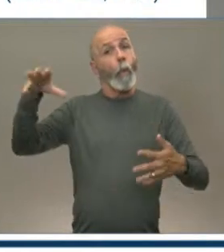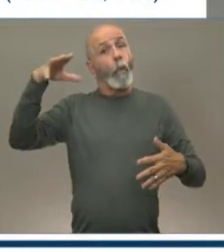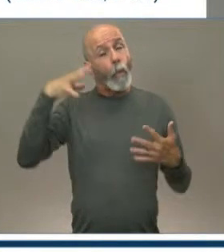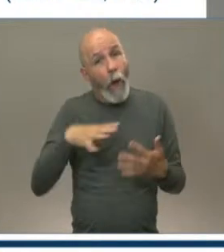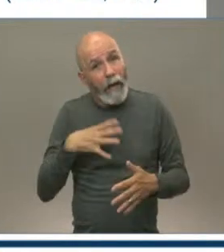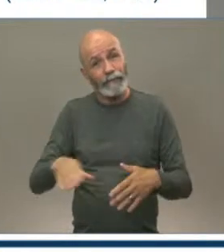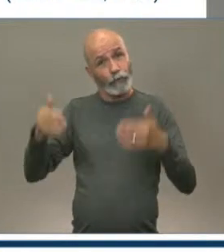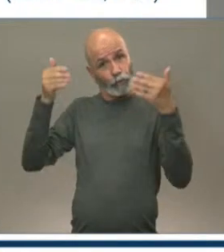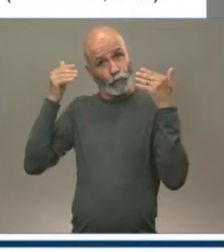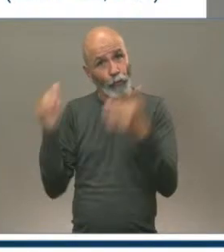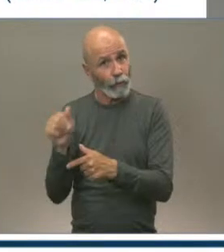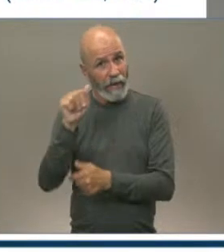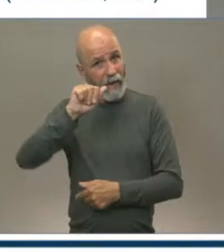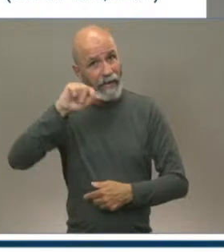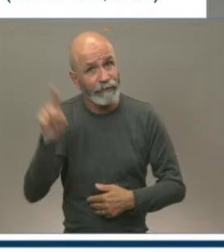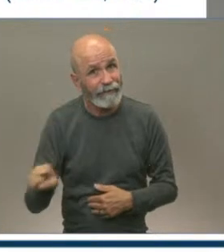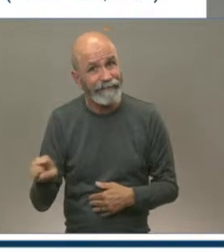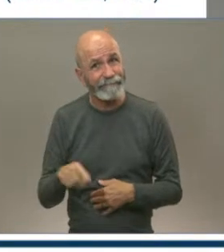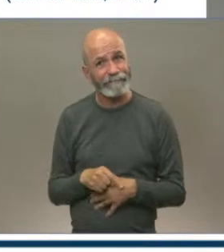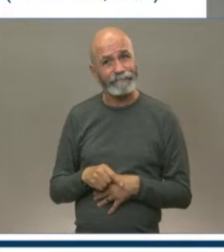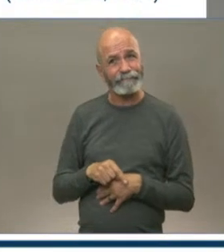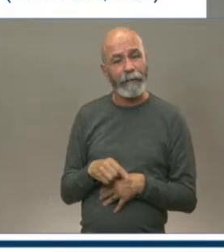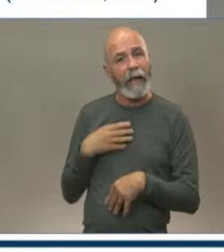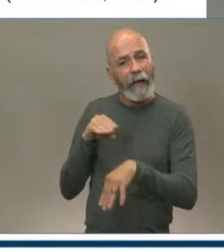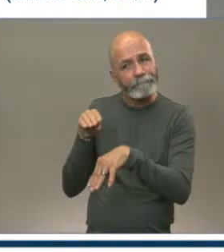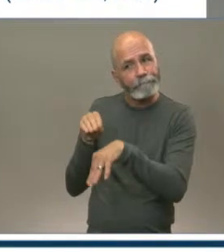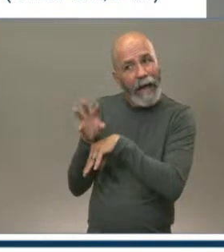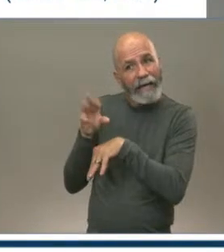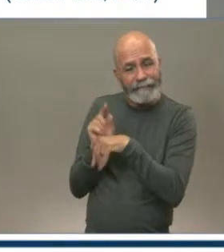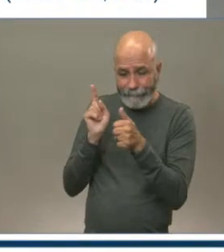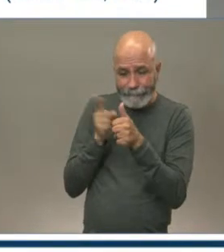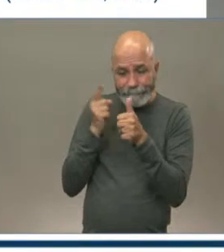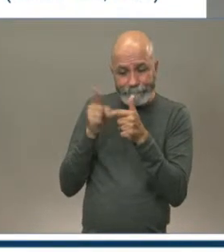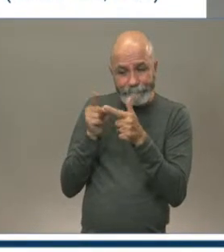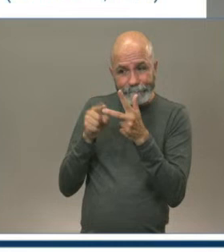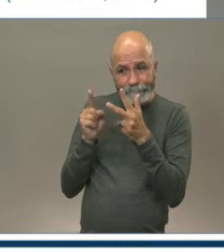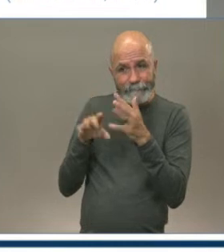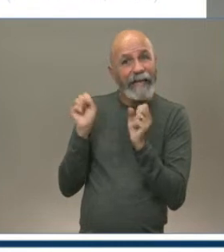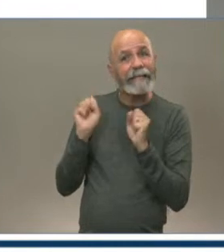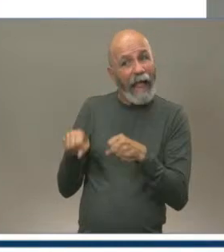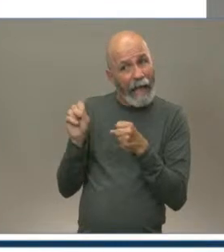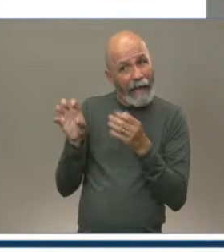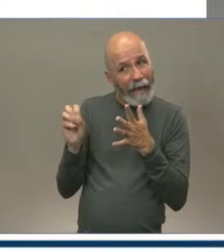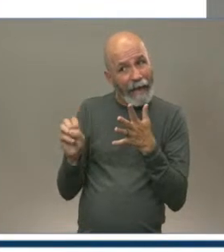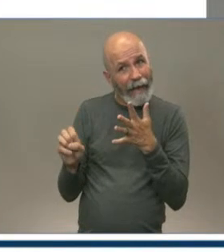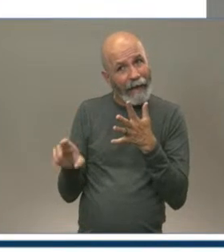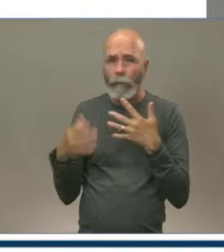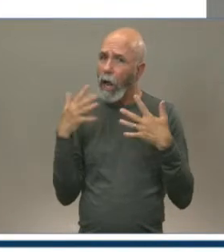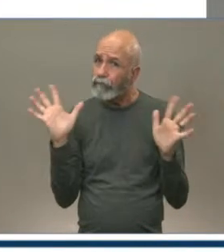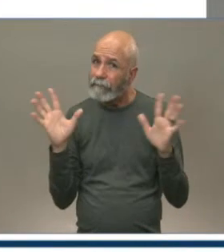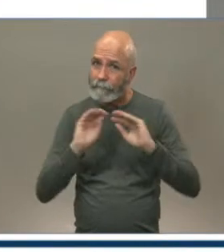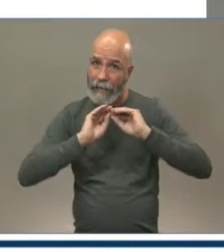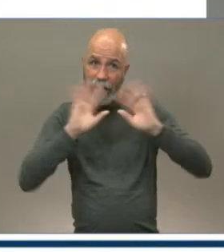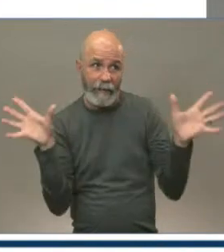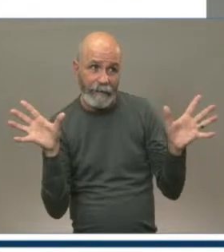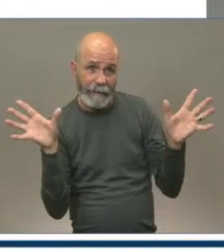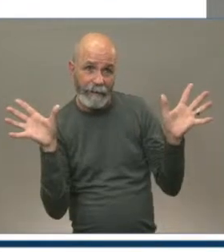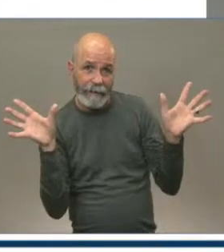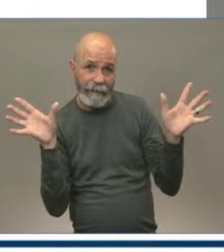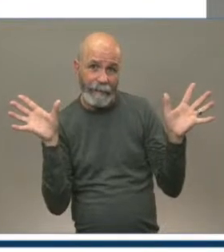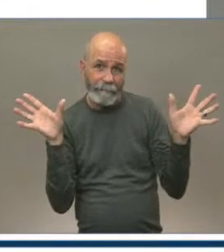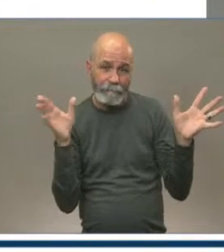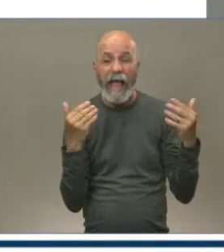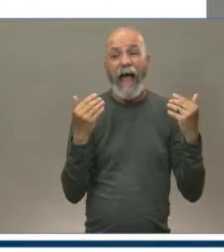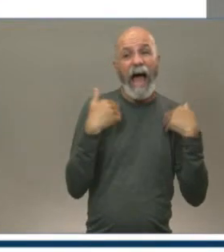various risks and benefits of the different vaccine products. And we've been very clear that AstraZeneca has some unique risks to it, and made